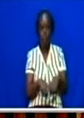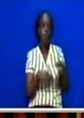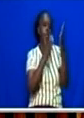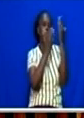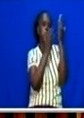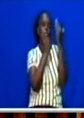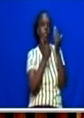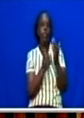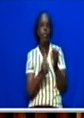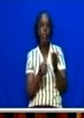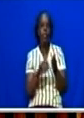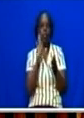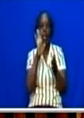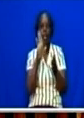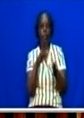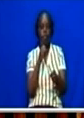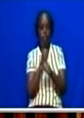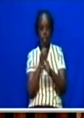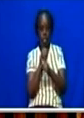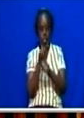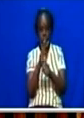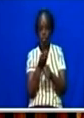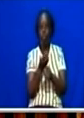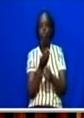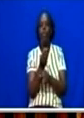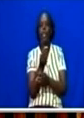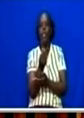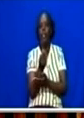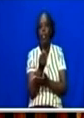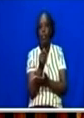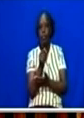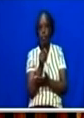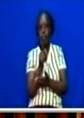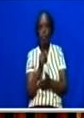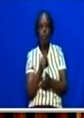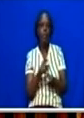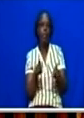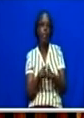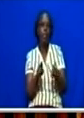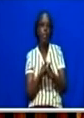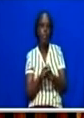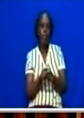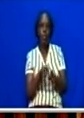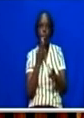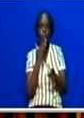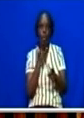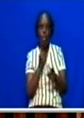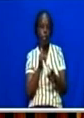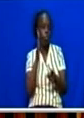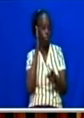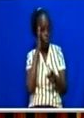our requirement, is five functions of money. So in that aspect, we need to look at the